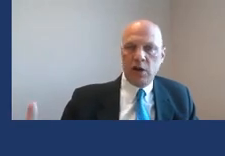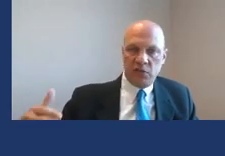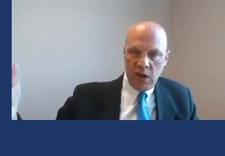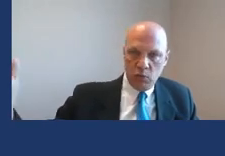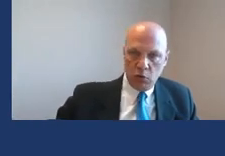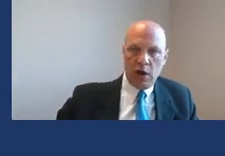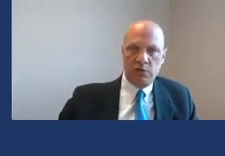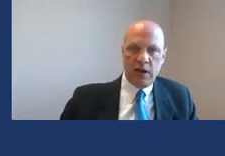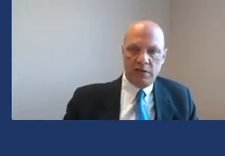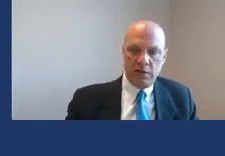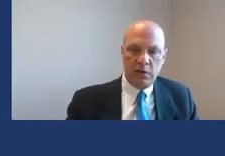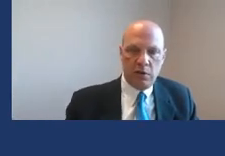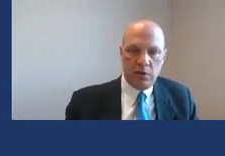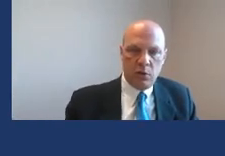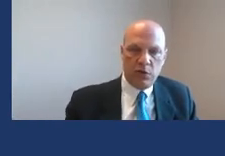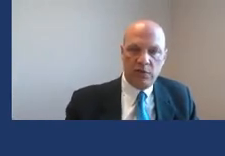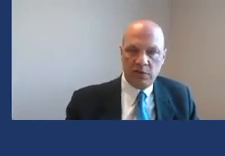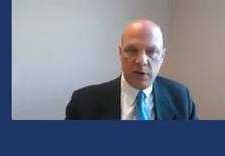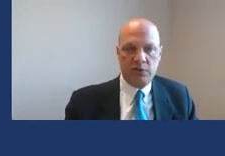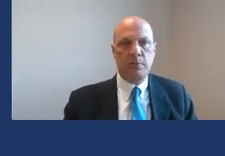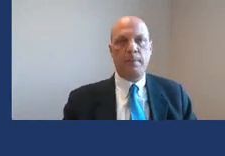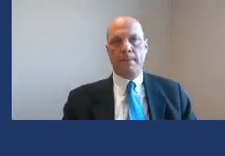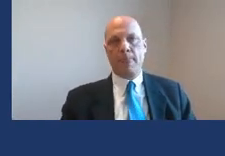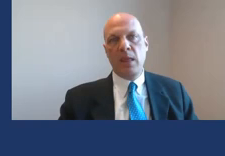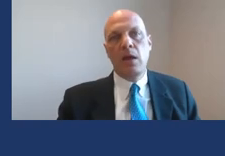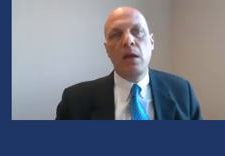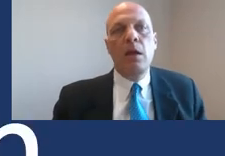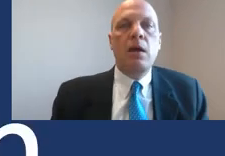physicians prognosticate will cause your death within 6 months.